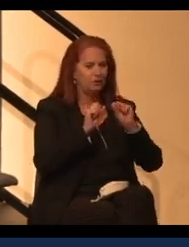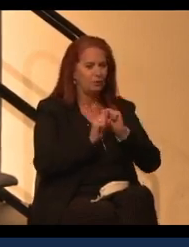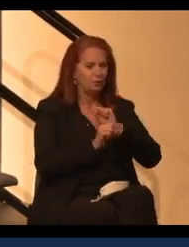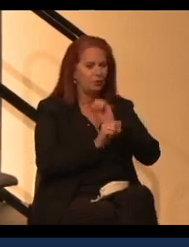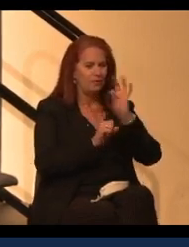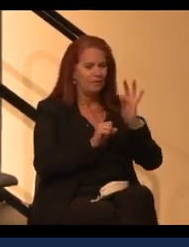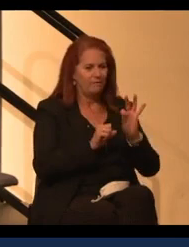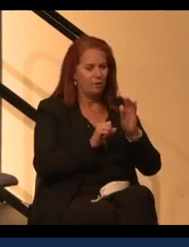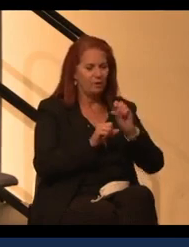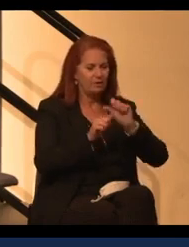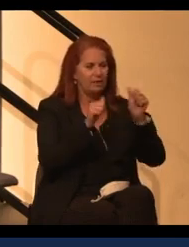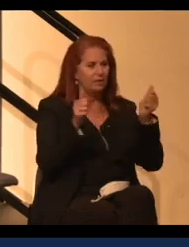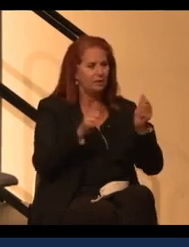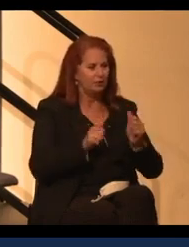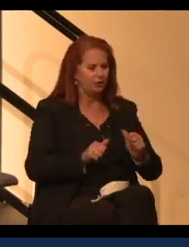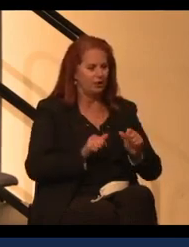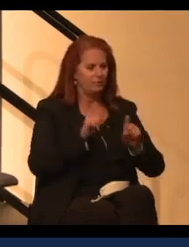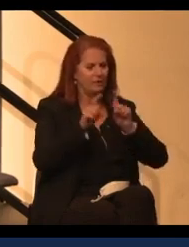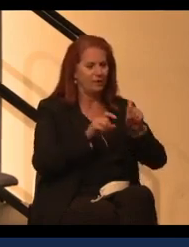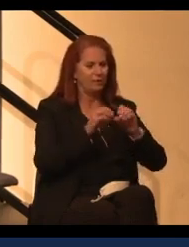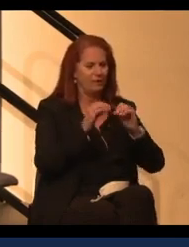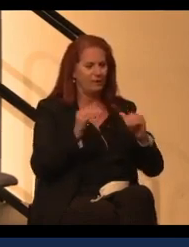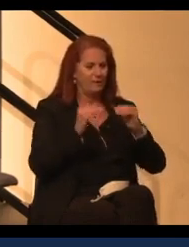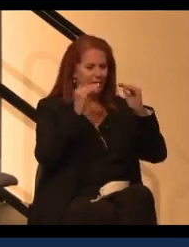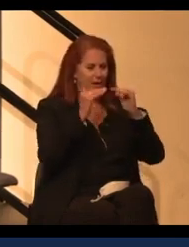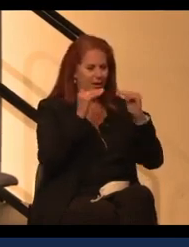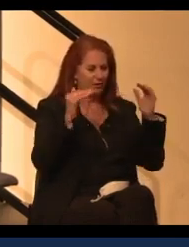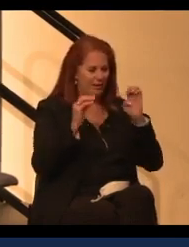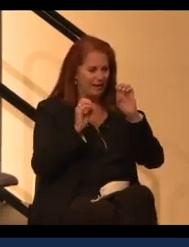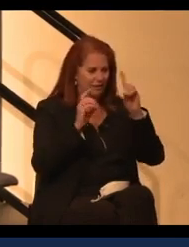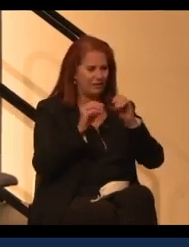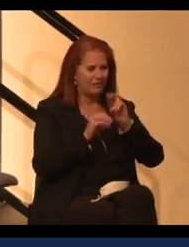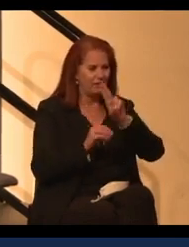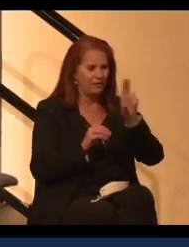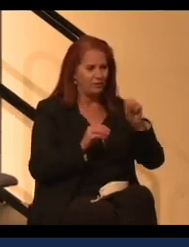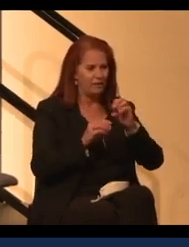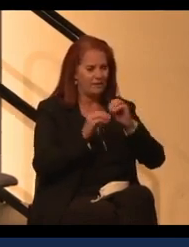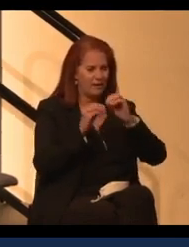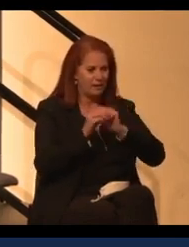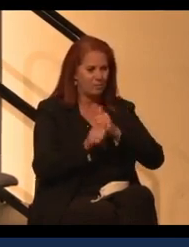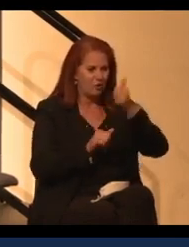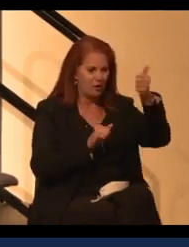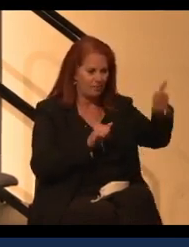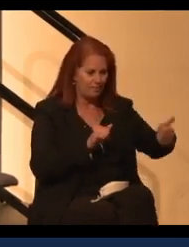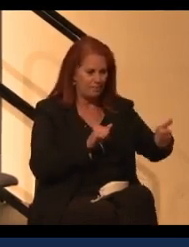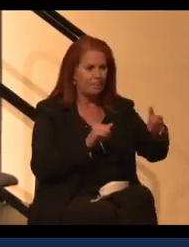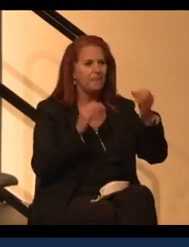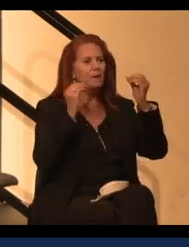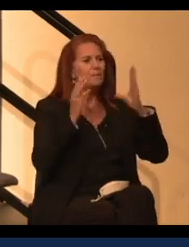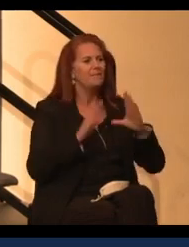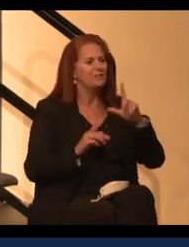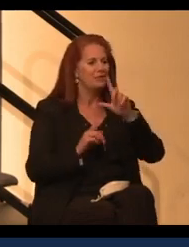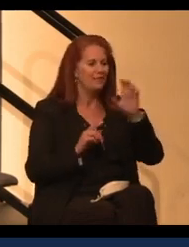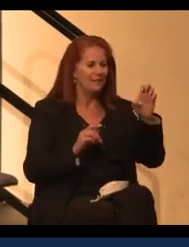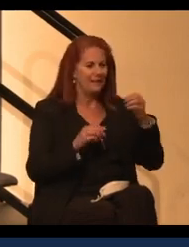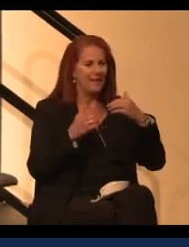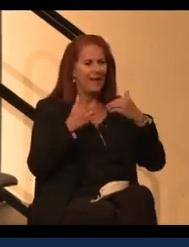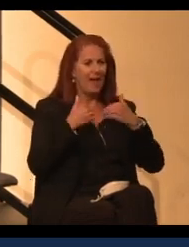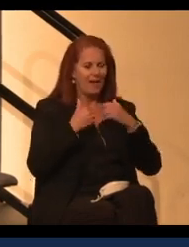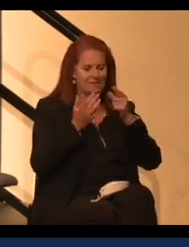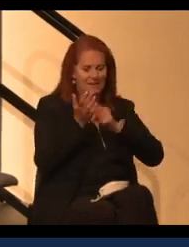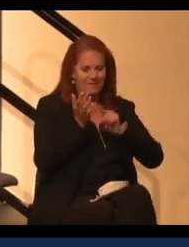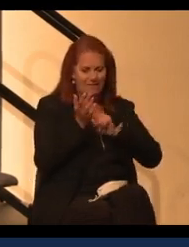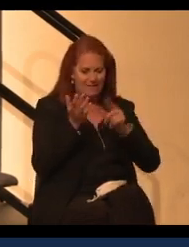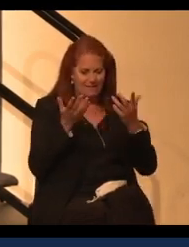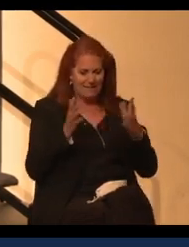shape inequities in higher education in the US and abroad. Professor Lee has